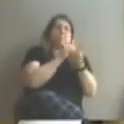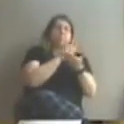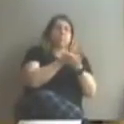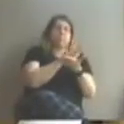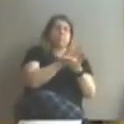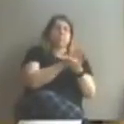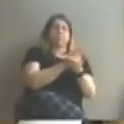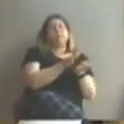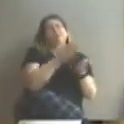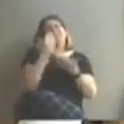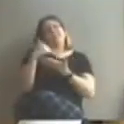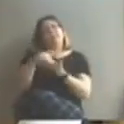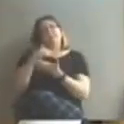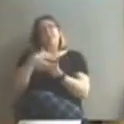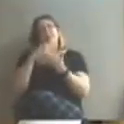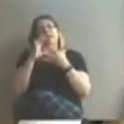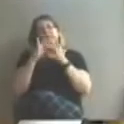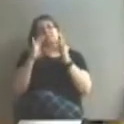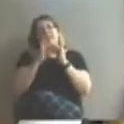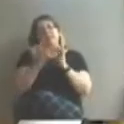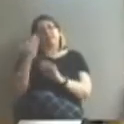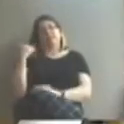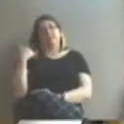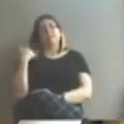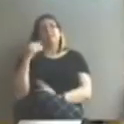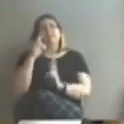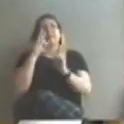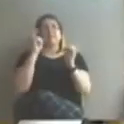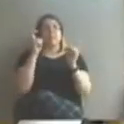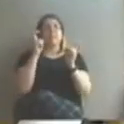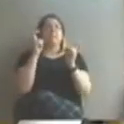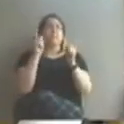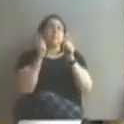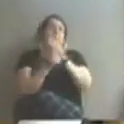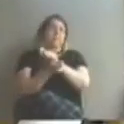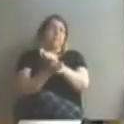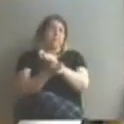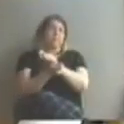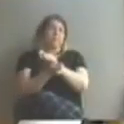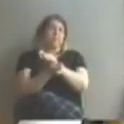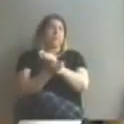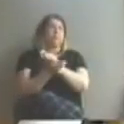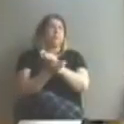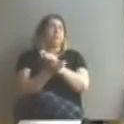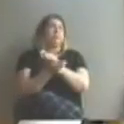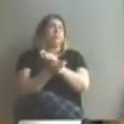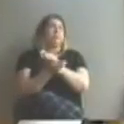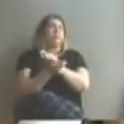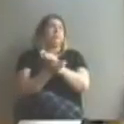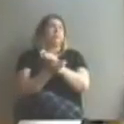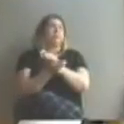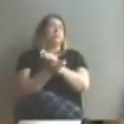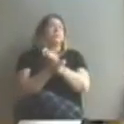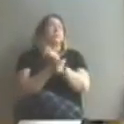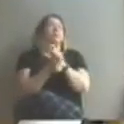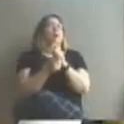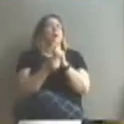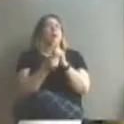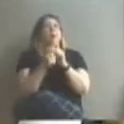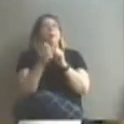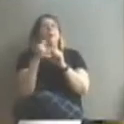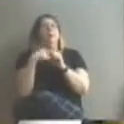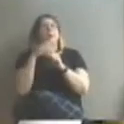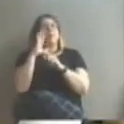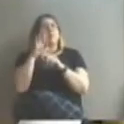schools. And again, I referenced earlier the title change, and I'm hearing myself, so I'm going to slow down a little bit. So if you